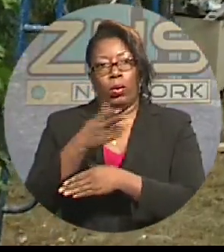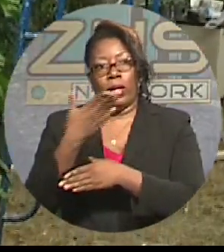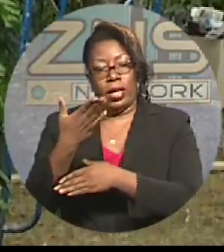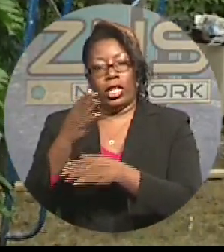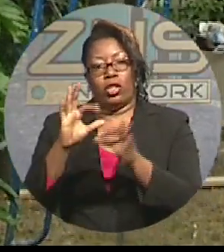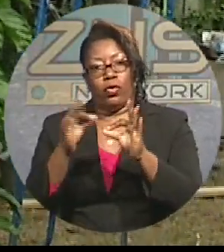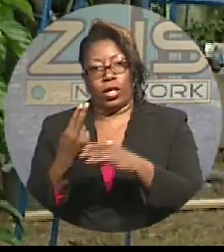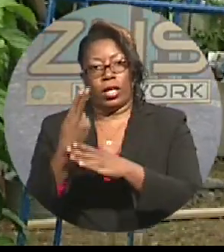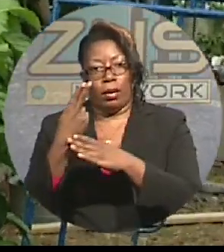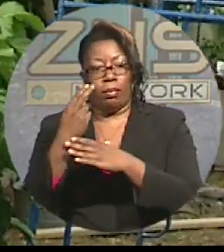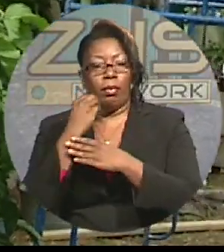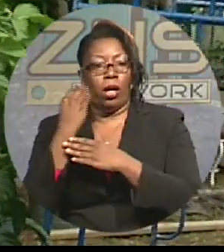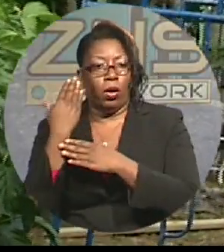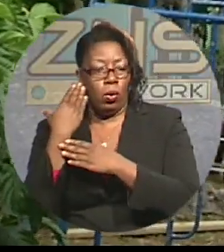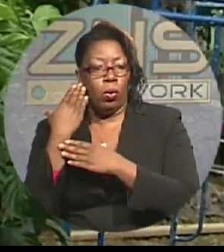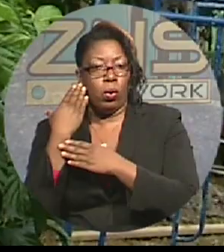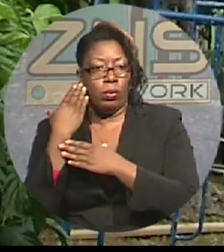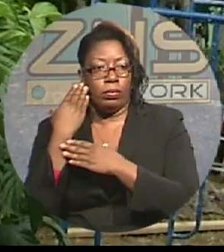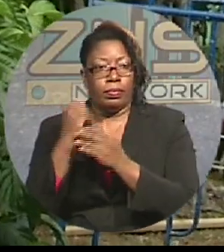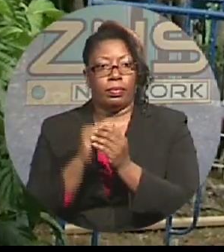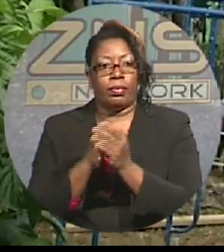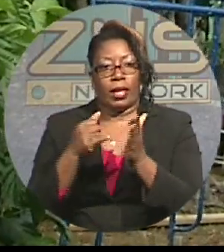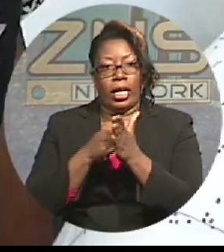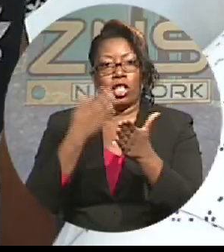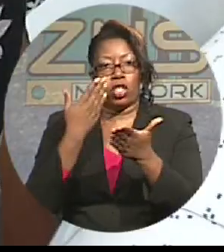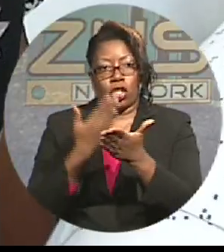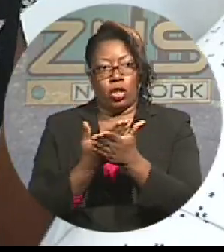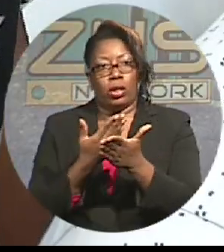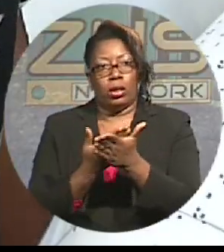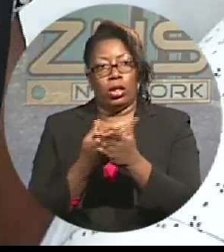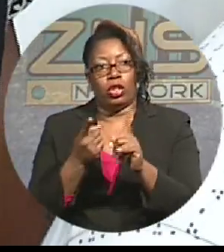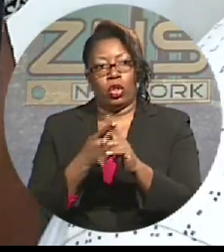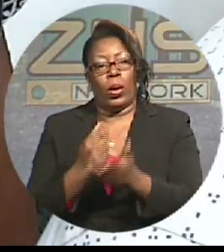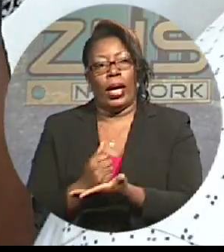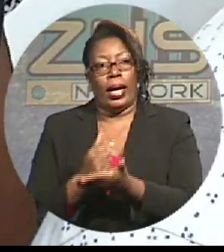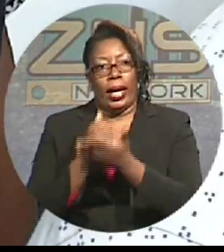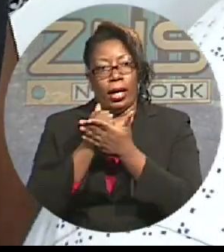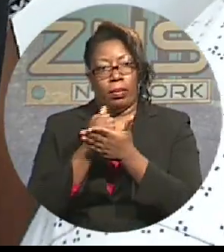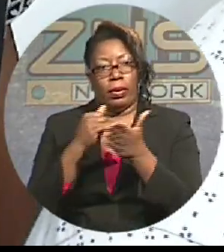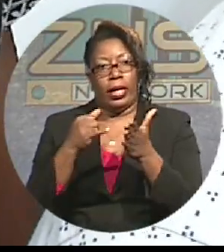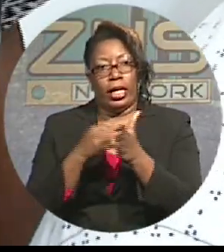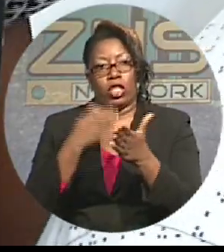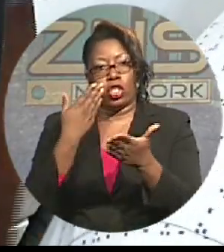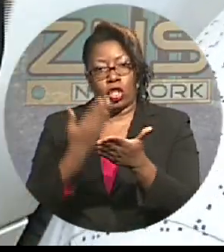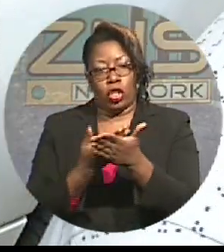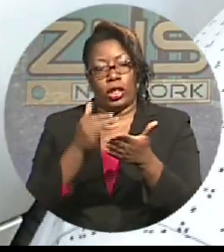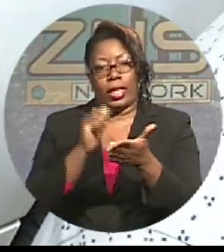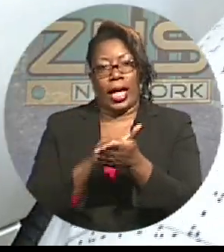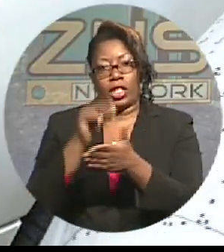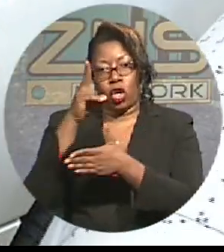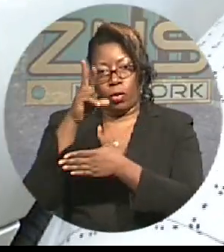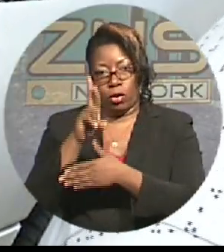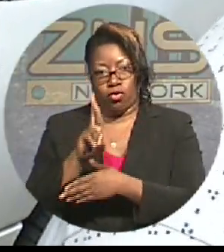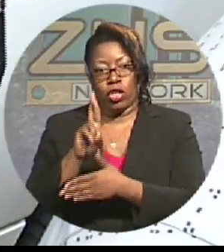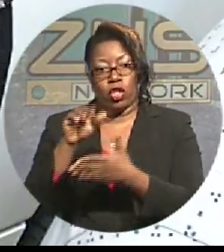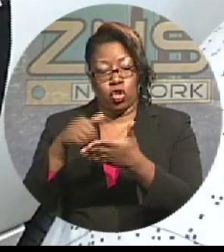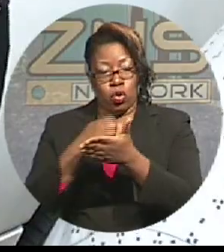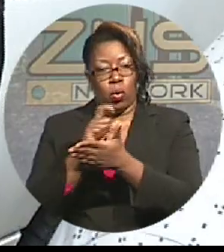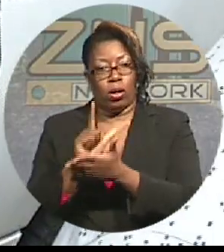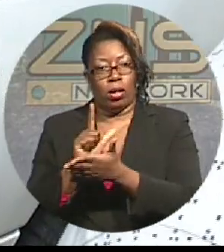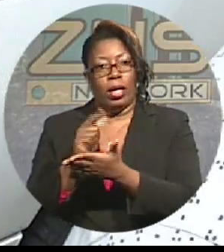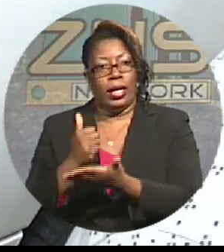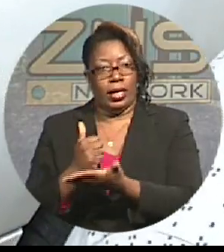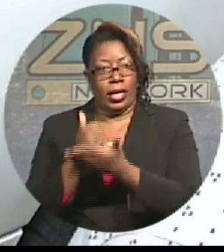really lifted my spirit. It's good to help the unfortunate. And it's very good that Urban Renewal is helping the unfortunate.